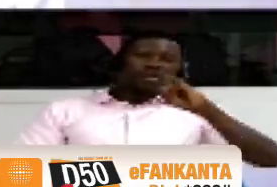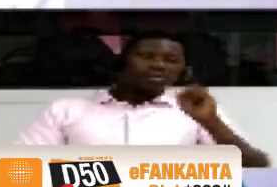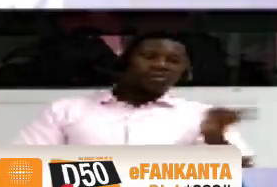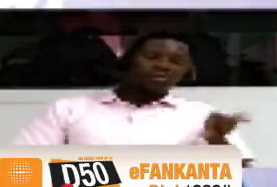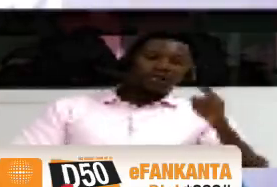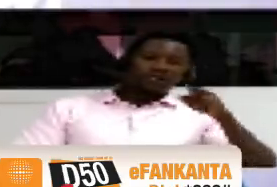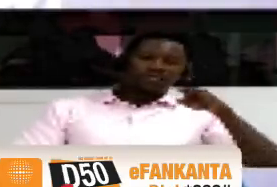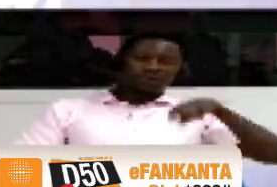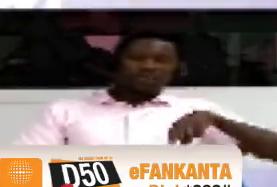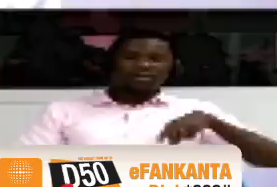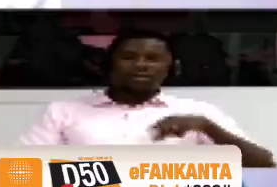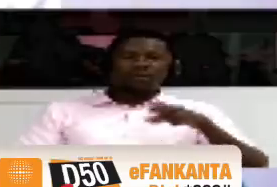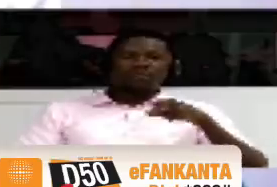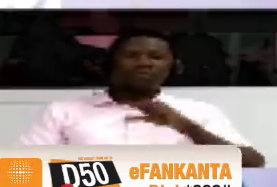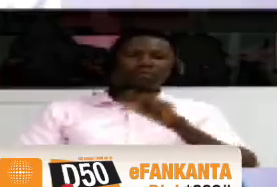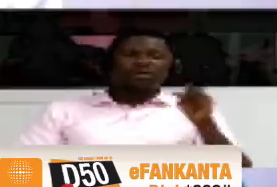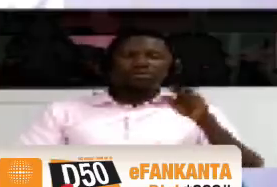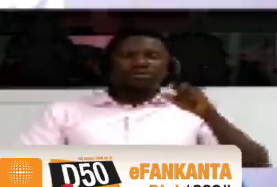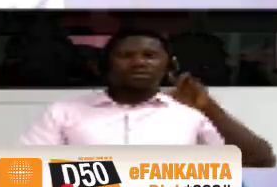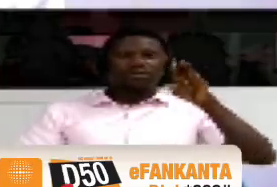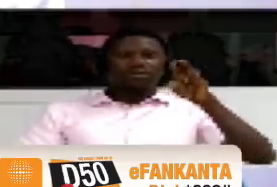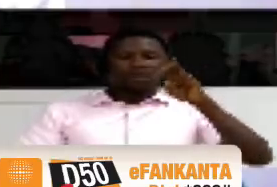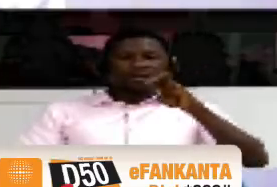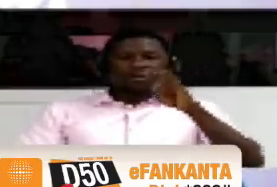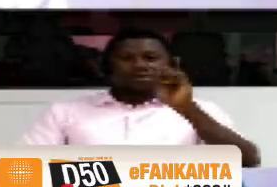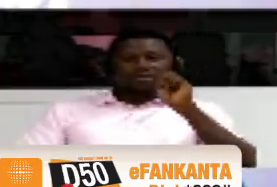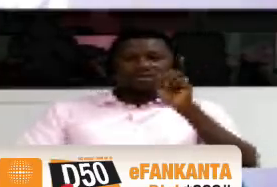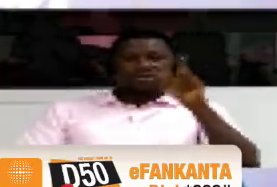the Interior Minister.